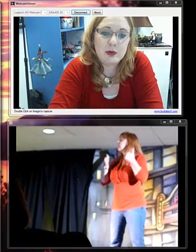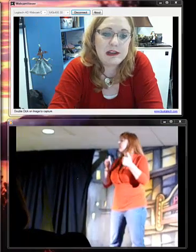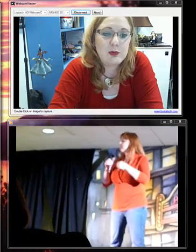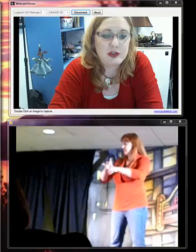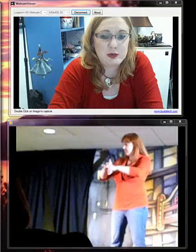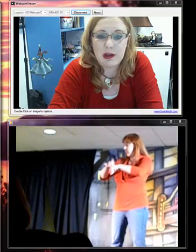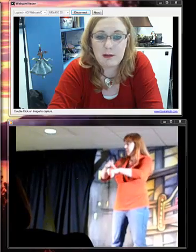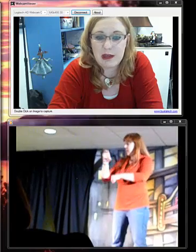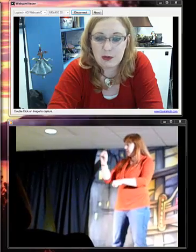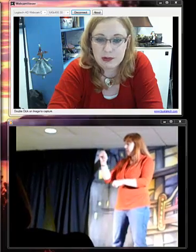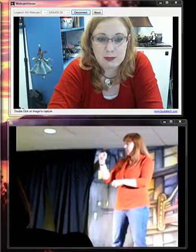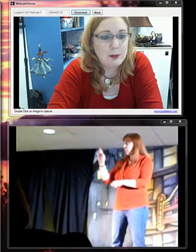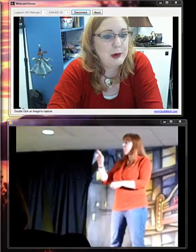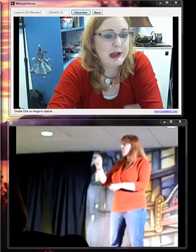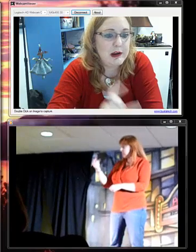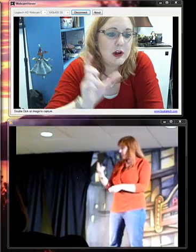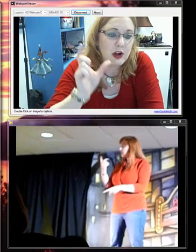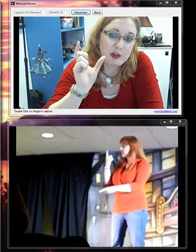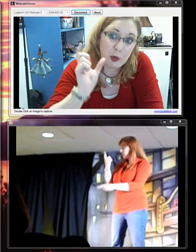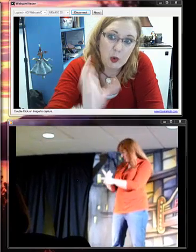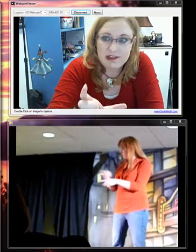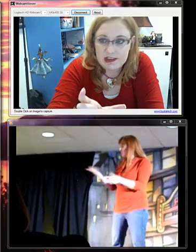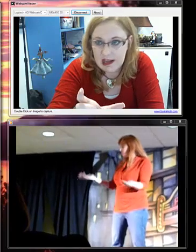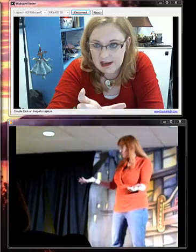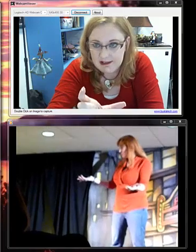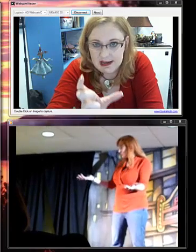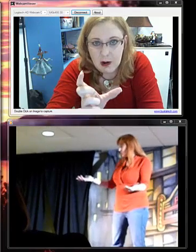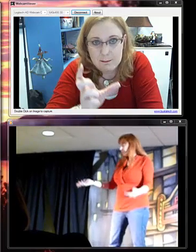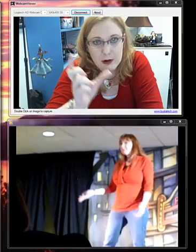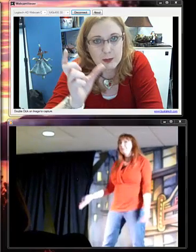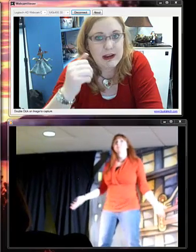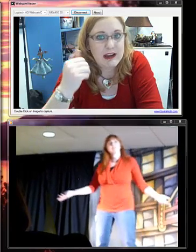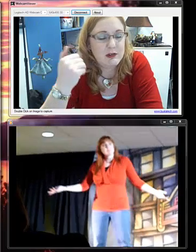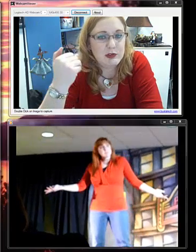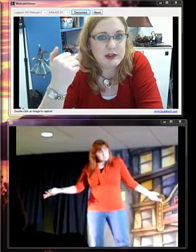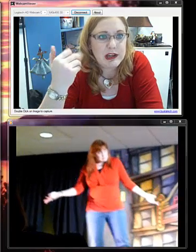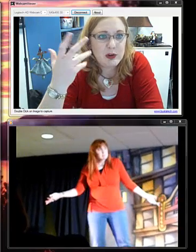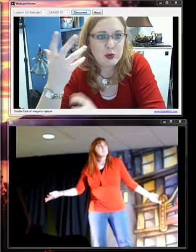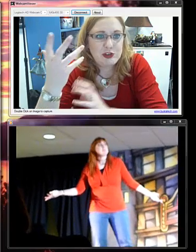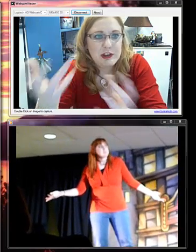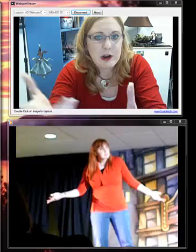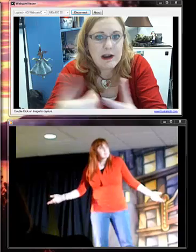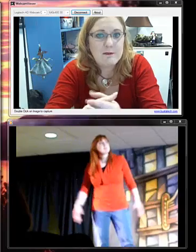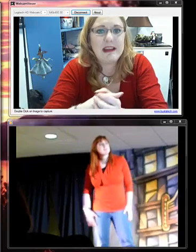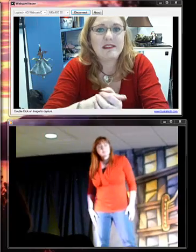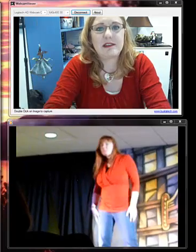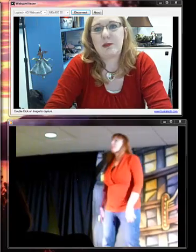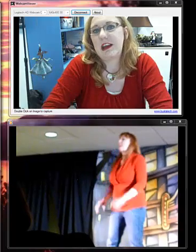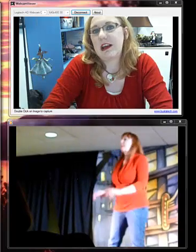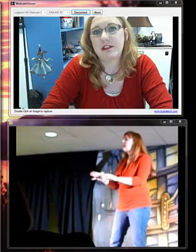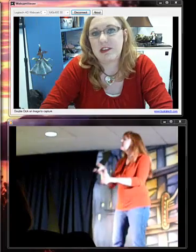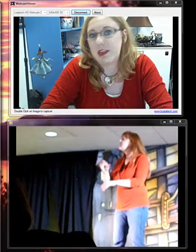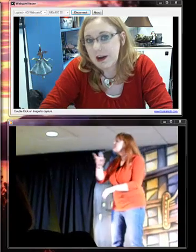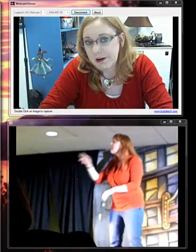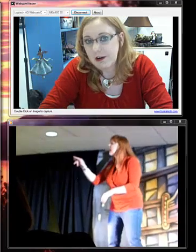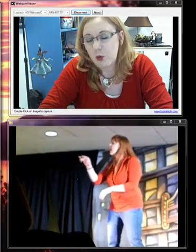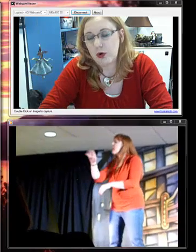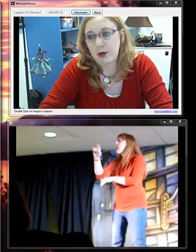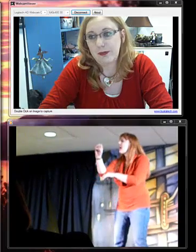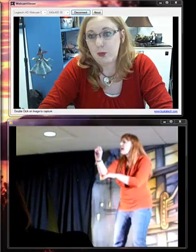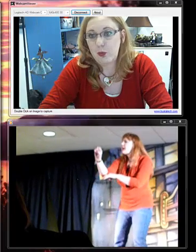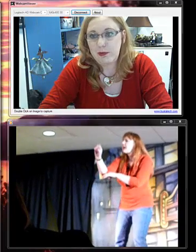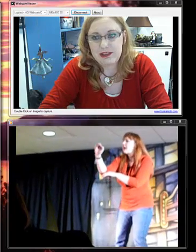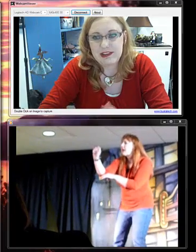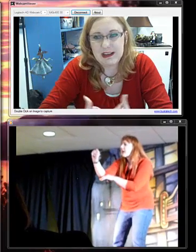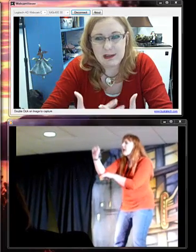reaction to it, which that was appropriate. Also, was the ending appropriate? Should there have been something else there,